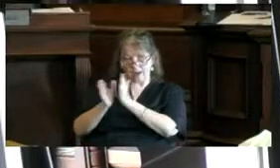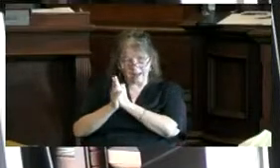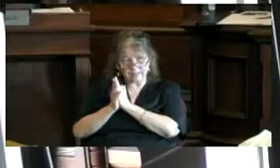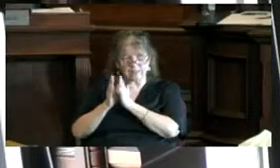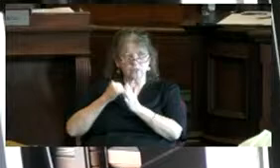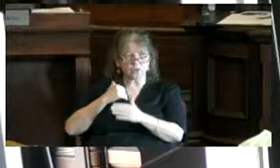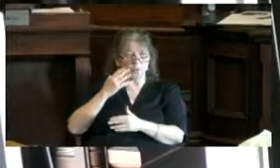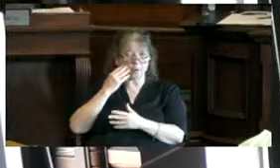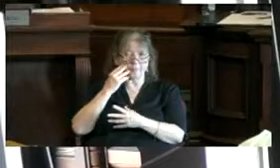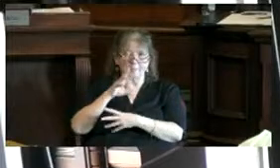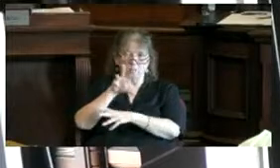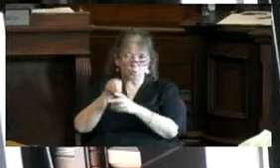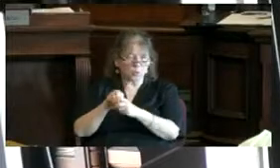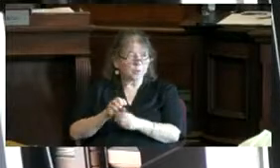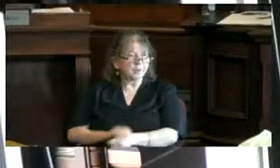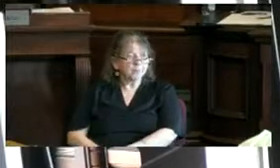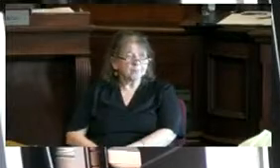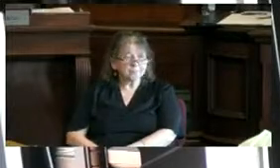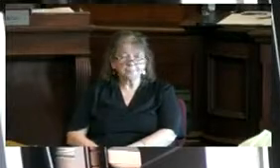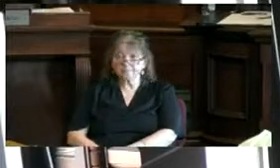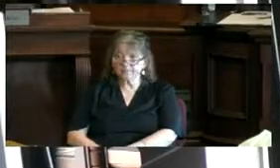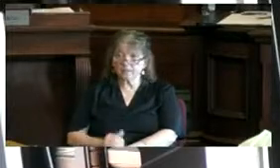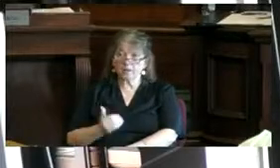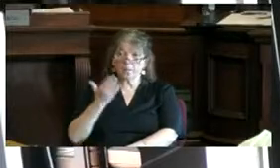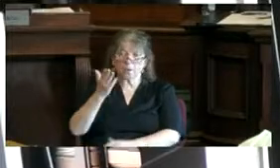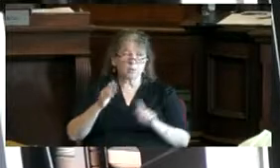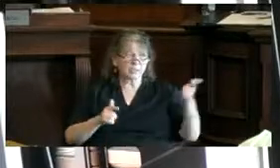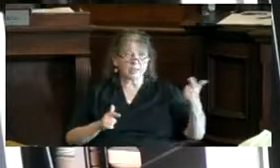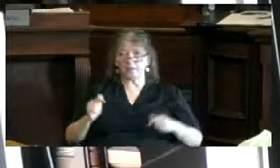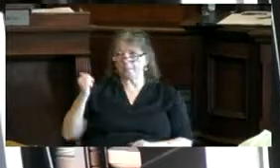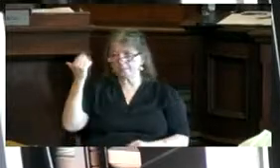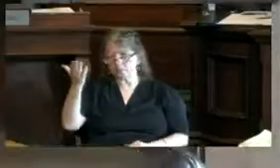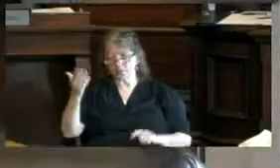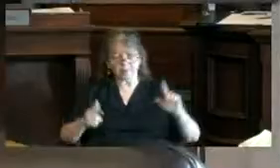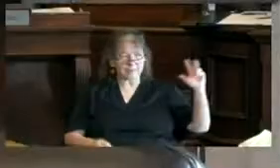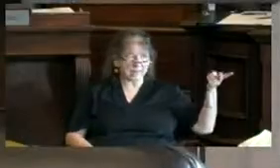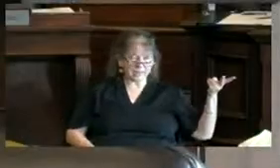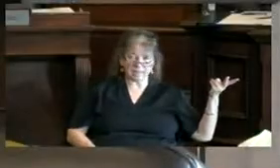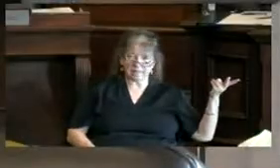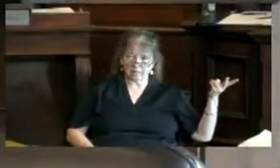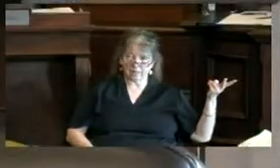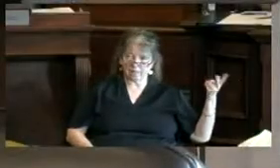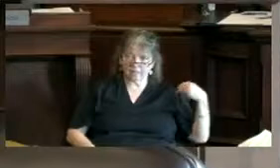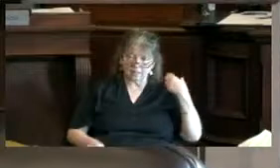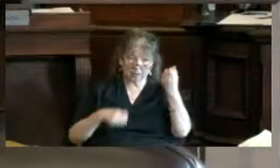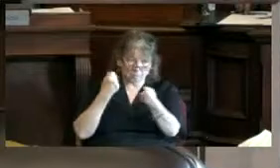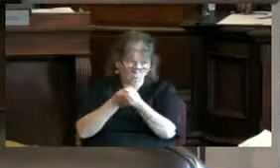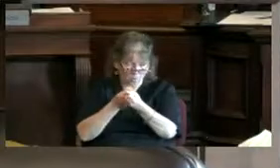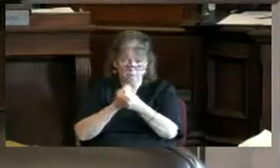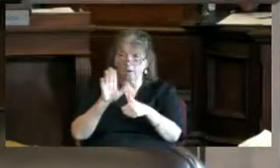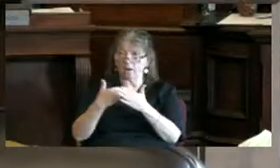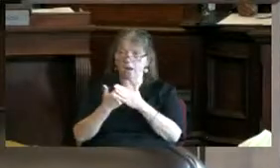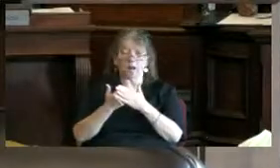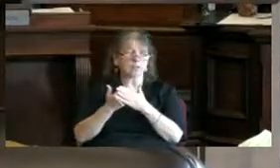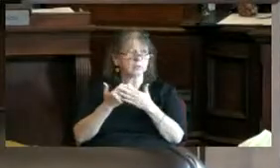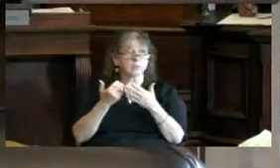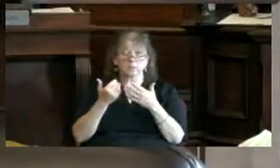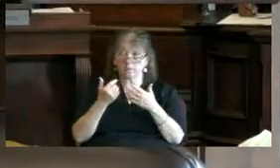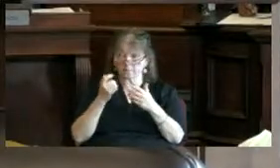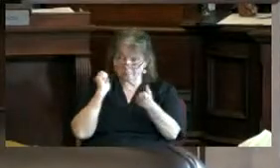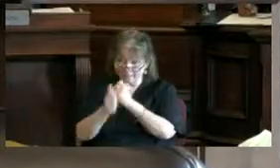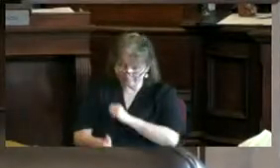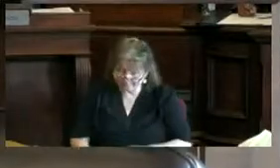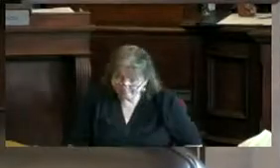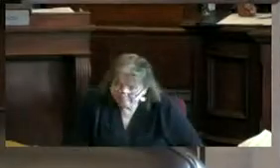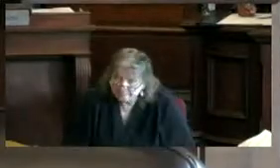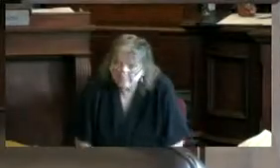forward. Okay. Thank you, sir. Yeah, absolutely, sir. Need a motion and a second. Move it. Second. All in favor? Aye. Motion